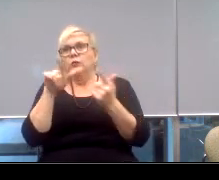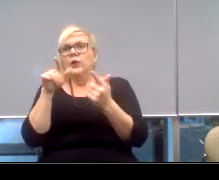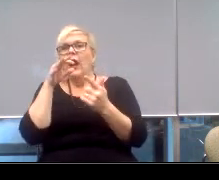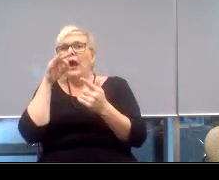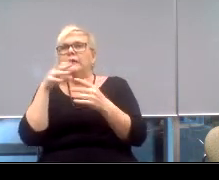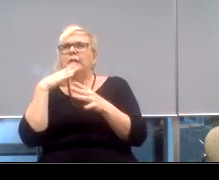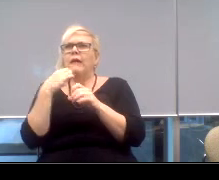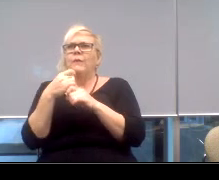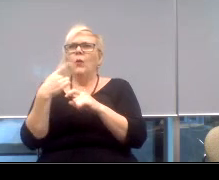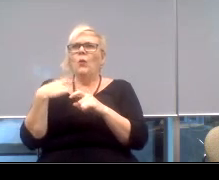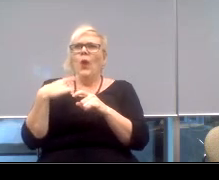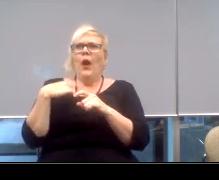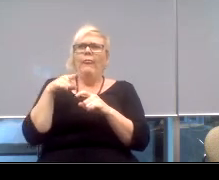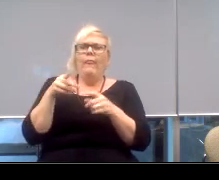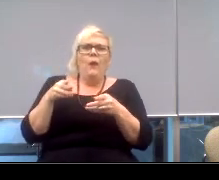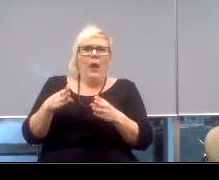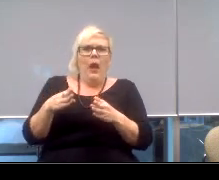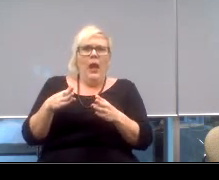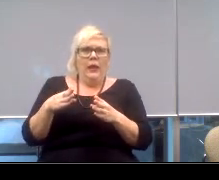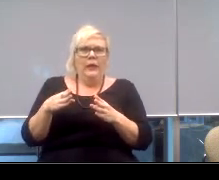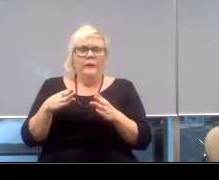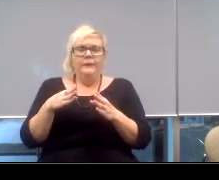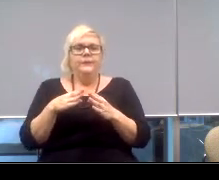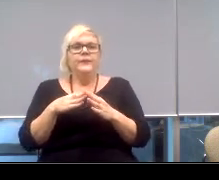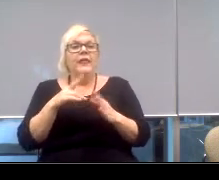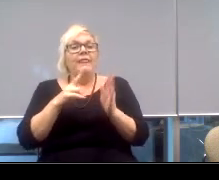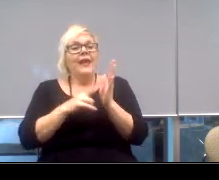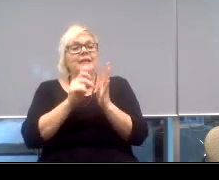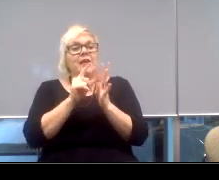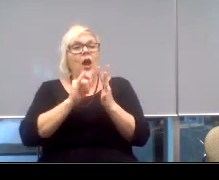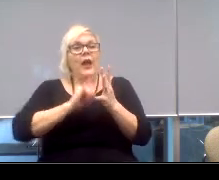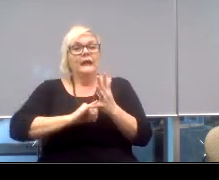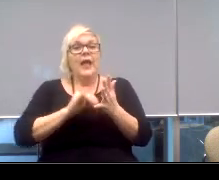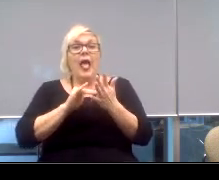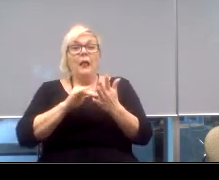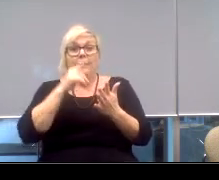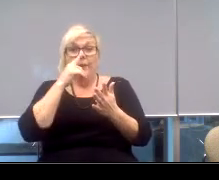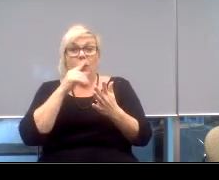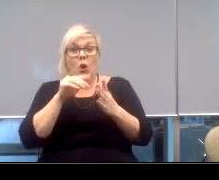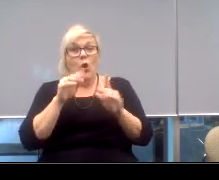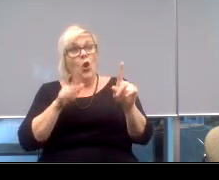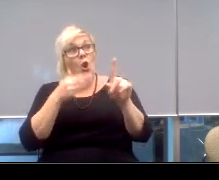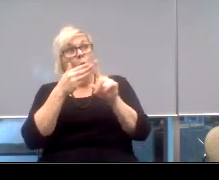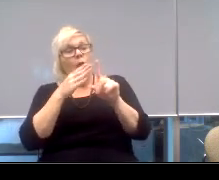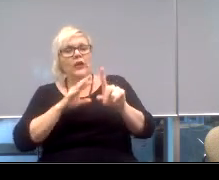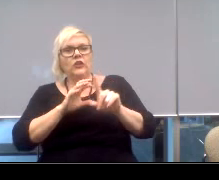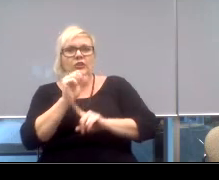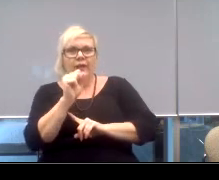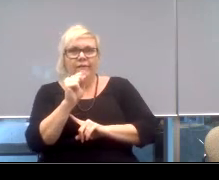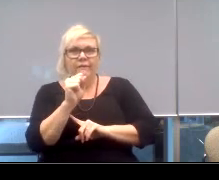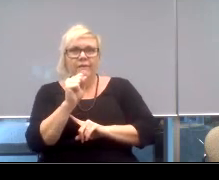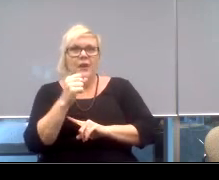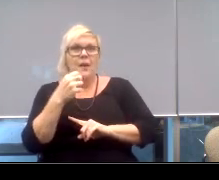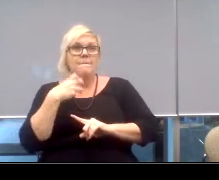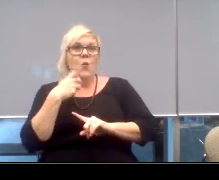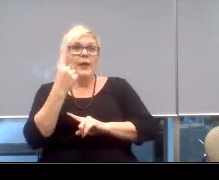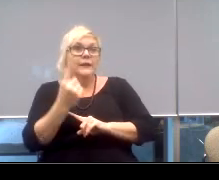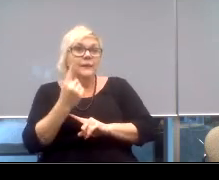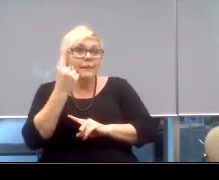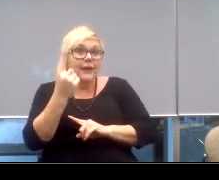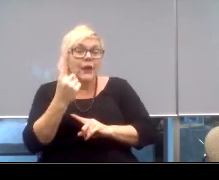government. The NDIS will help people with disability achieve their goals. This may include greater independence,